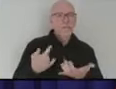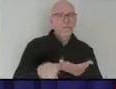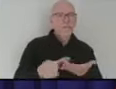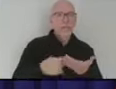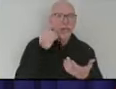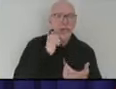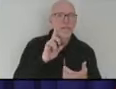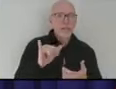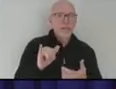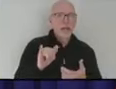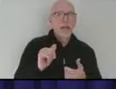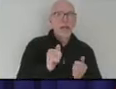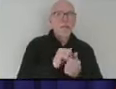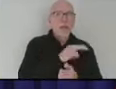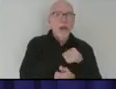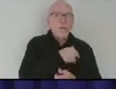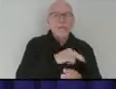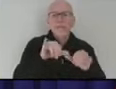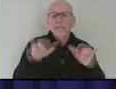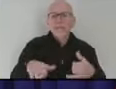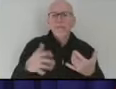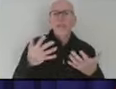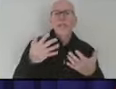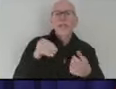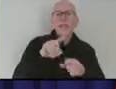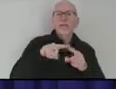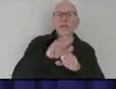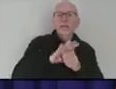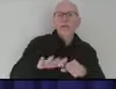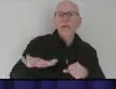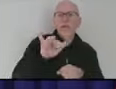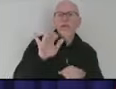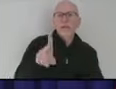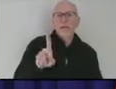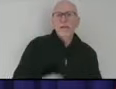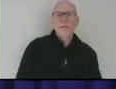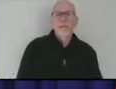basis with hospital systems and regions across the state of Indiana.